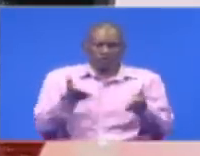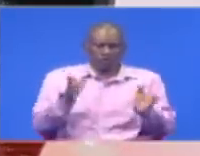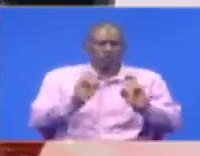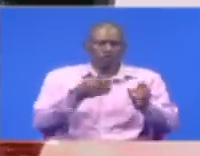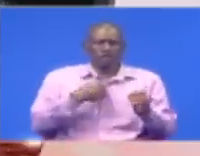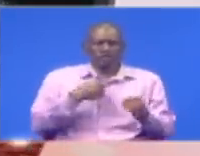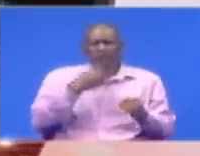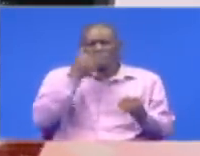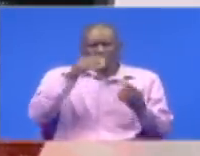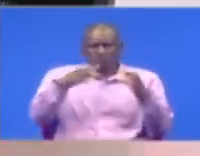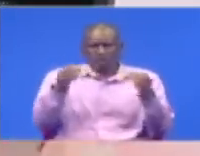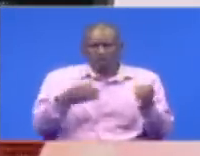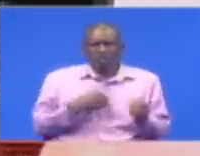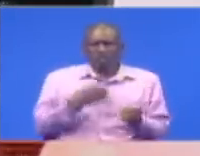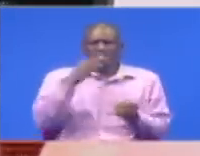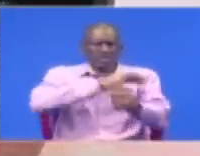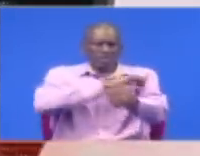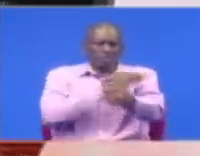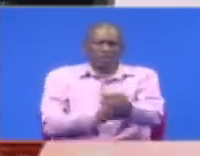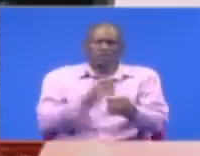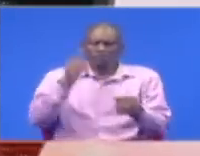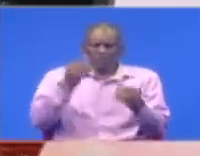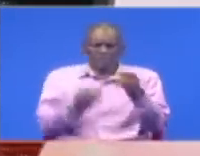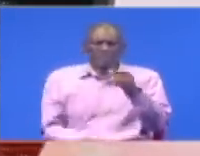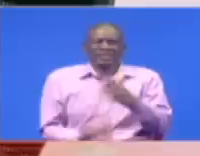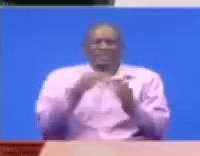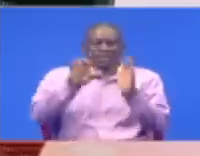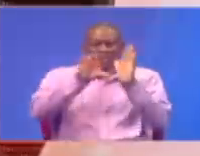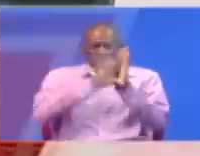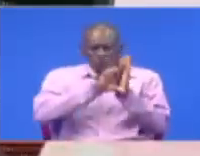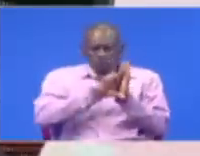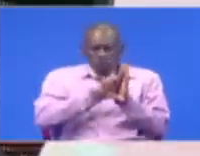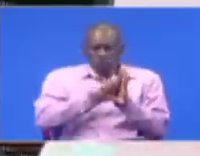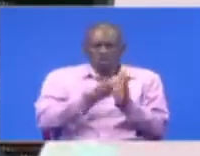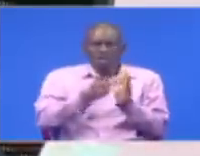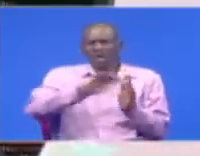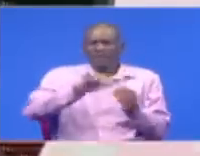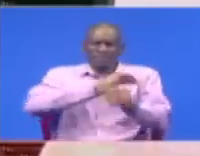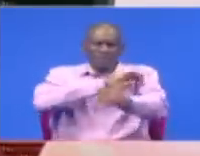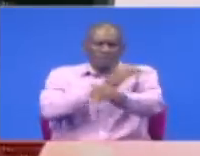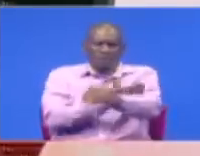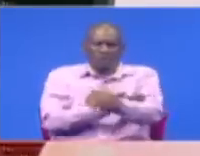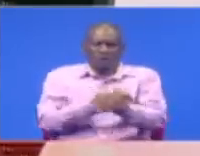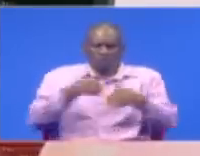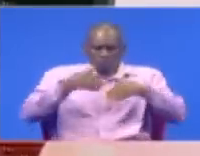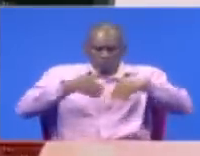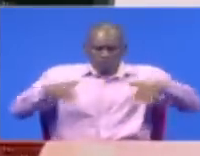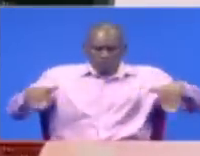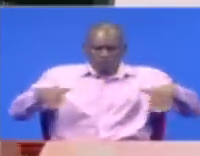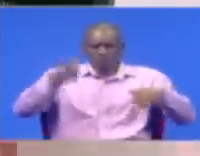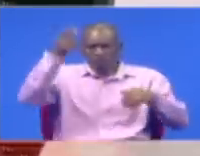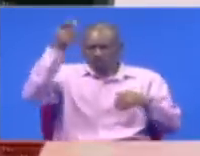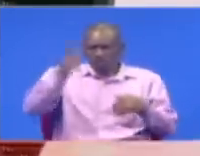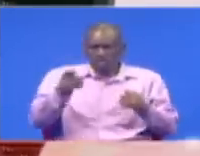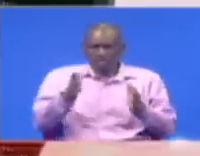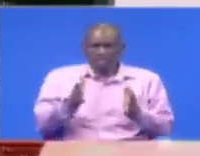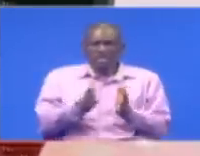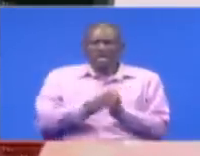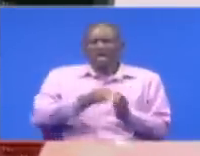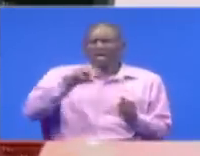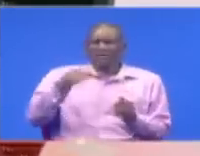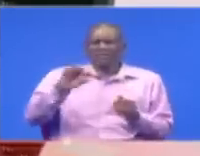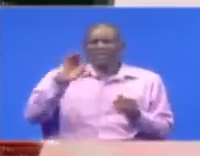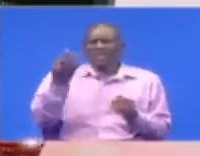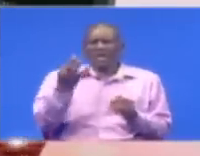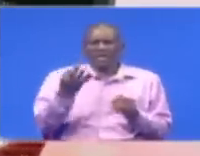better word. One creating the laws, another one the impartial judge, and another, the